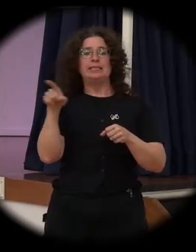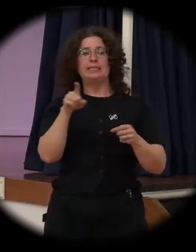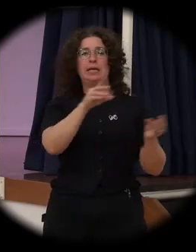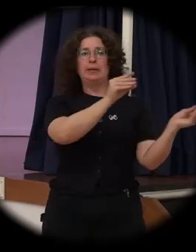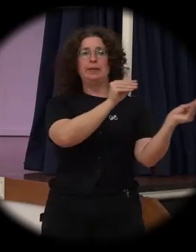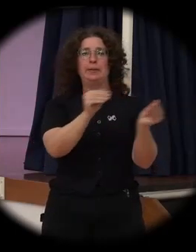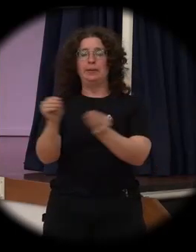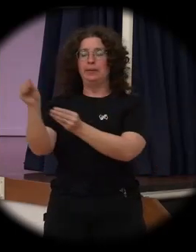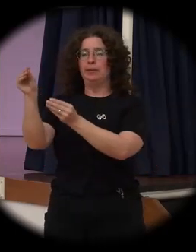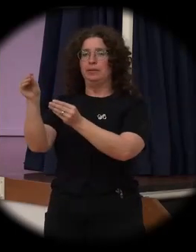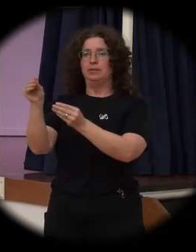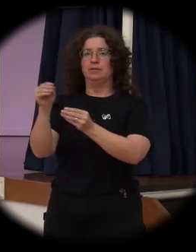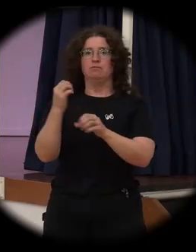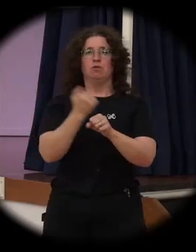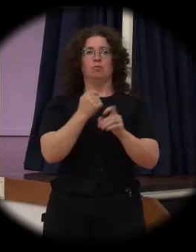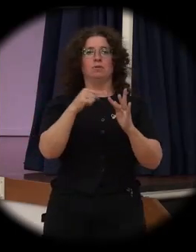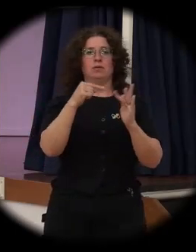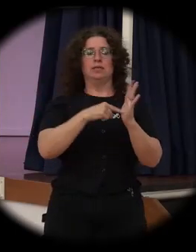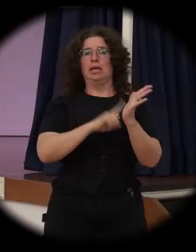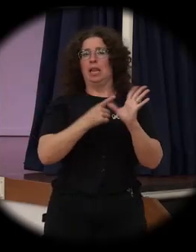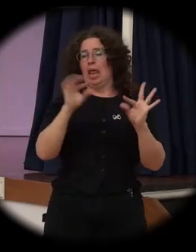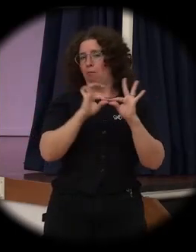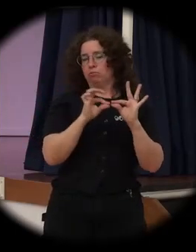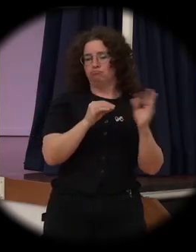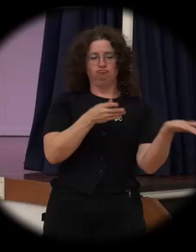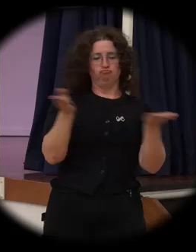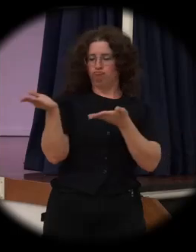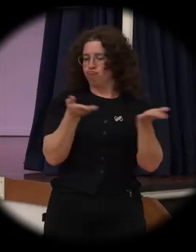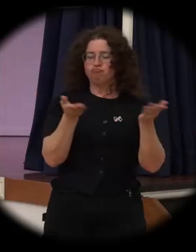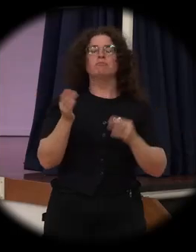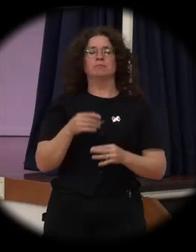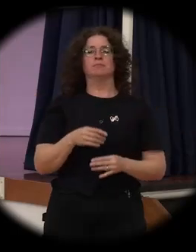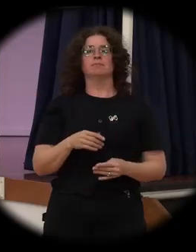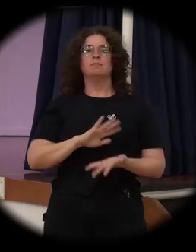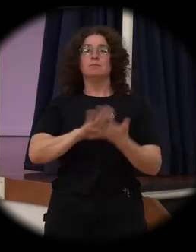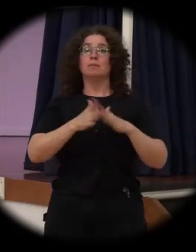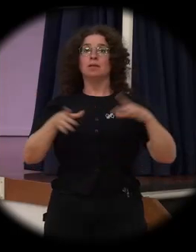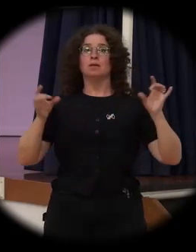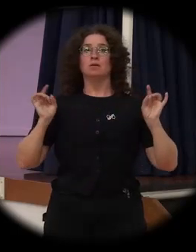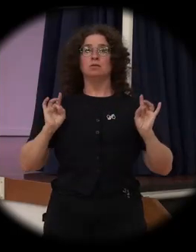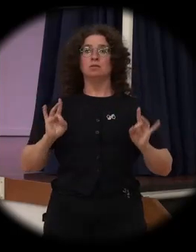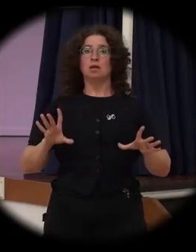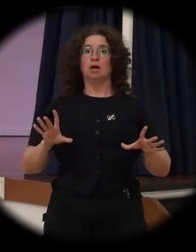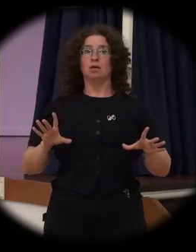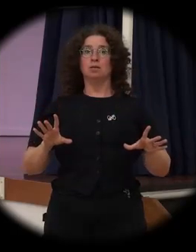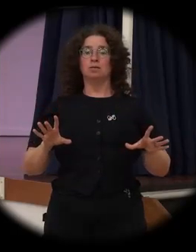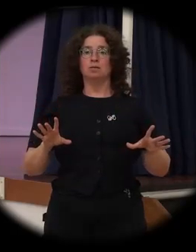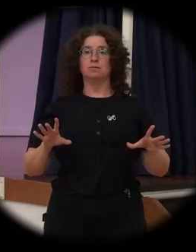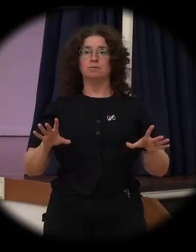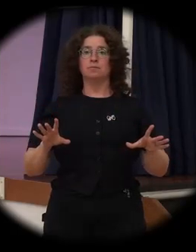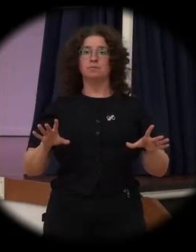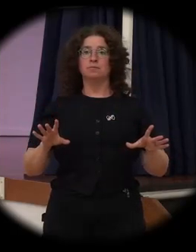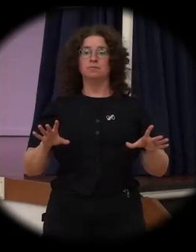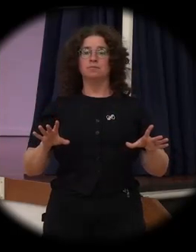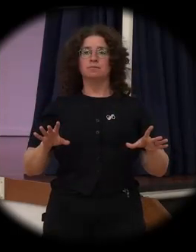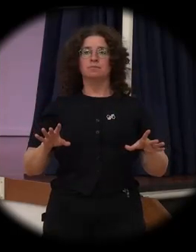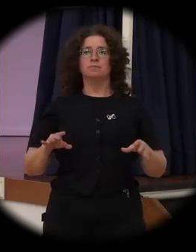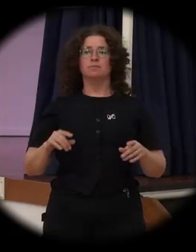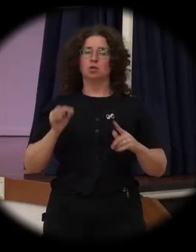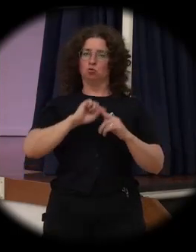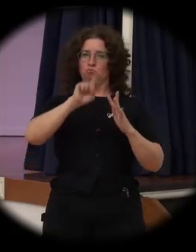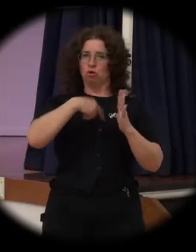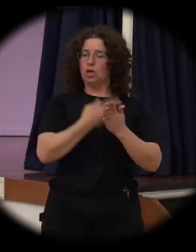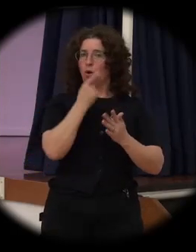GitHub Actions to GitLab CI/CD. And the way you activate it with when you're on one of these hosts, like when you're on GitHub, your project is